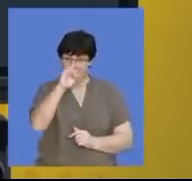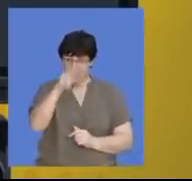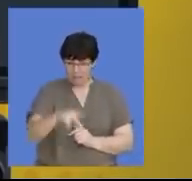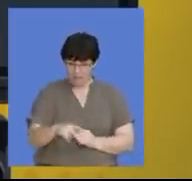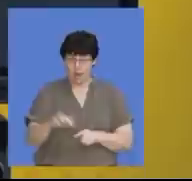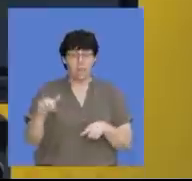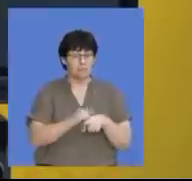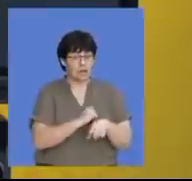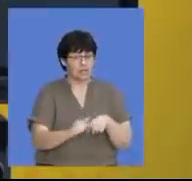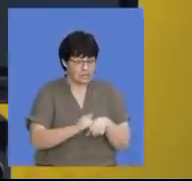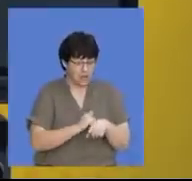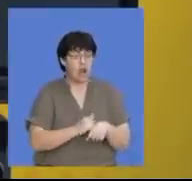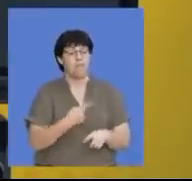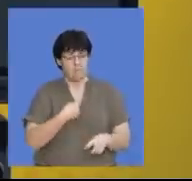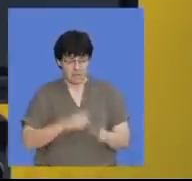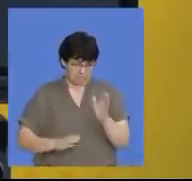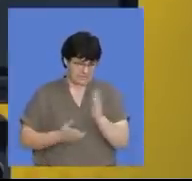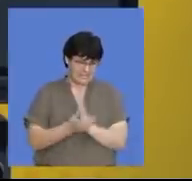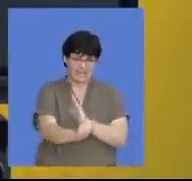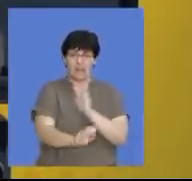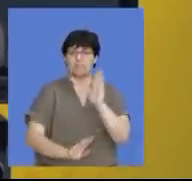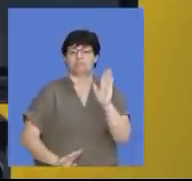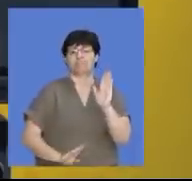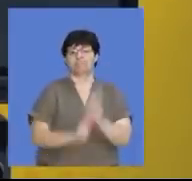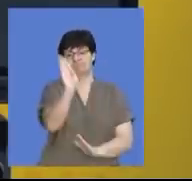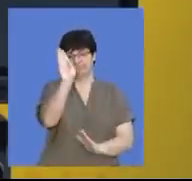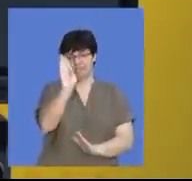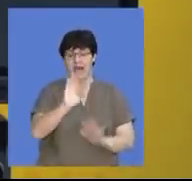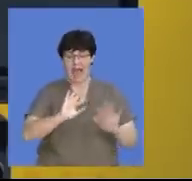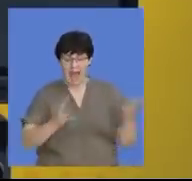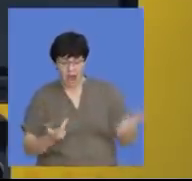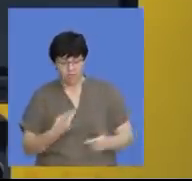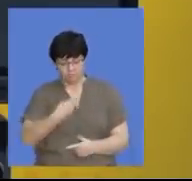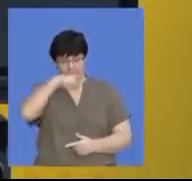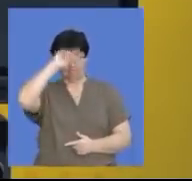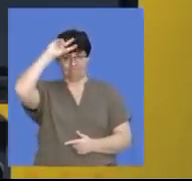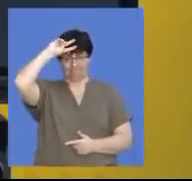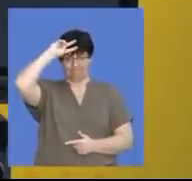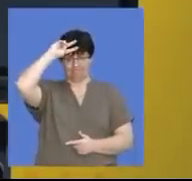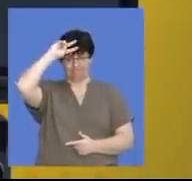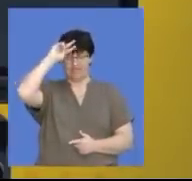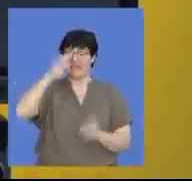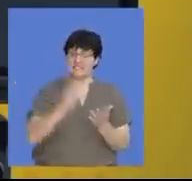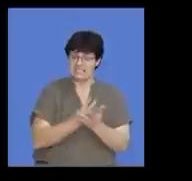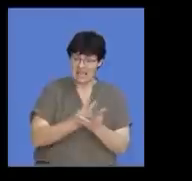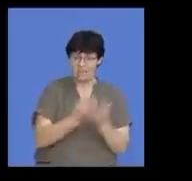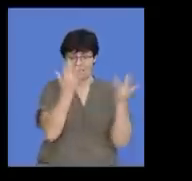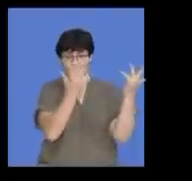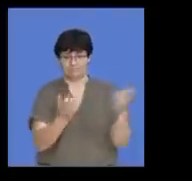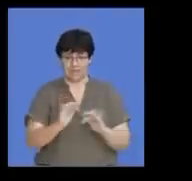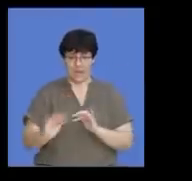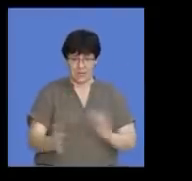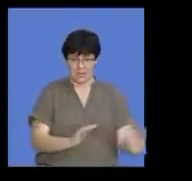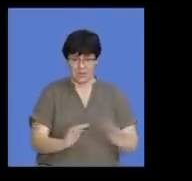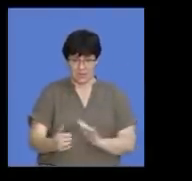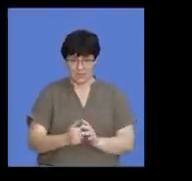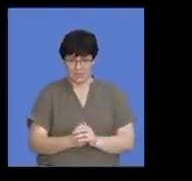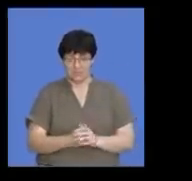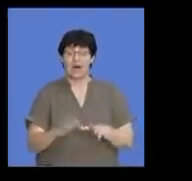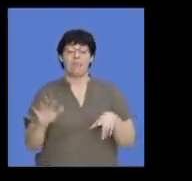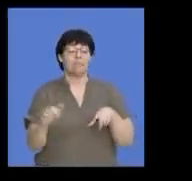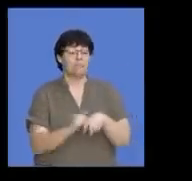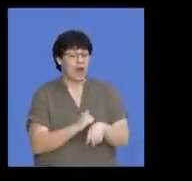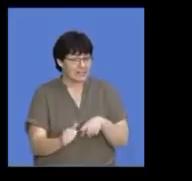practice, you get better and better at the skills of interpretation as well as calculations. Remember,